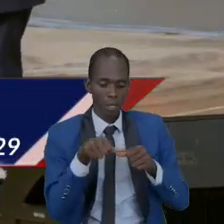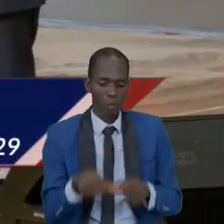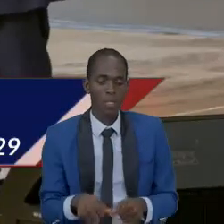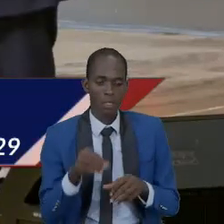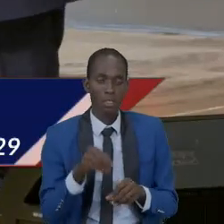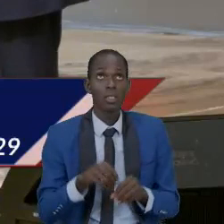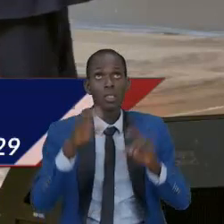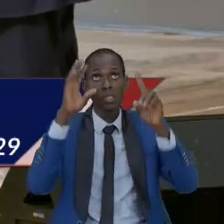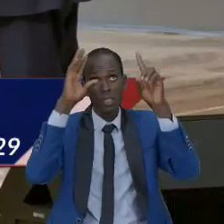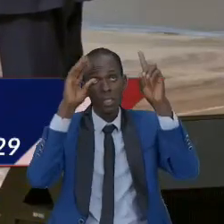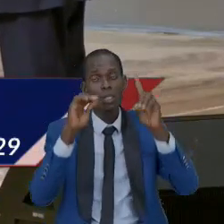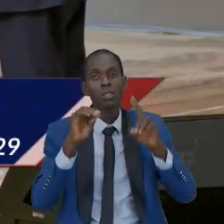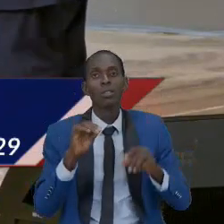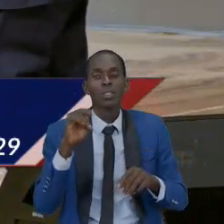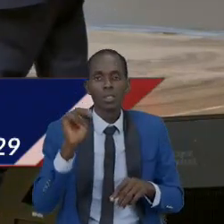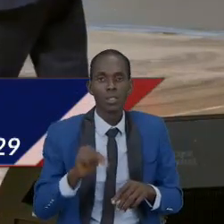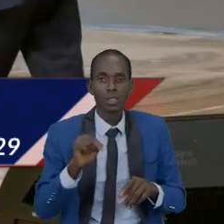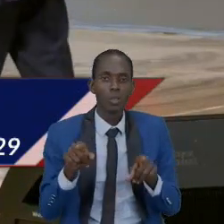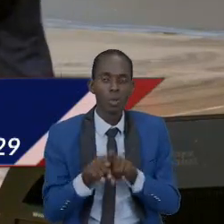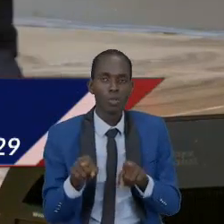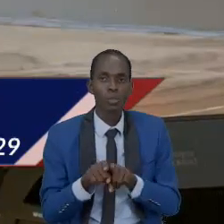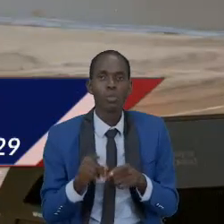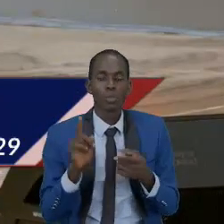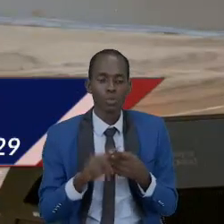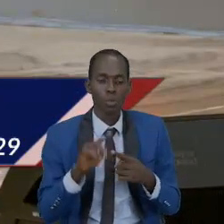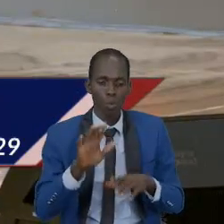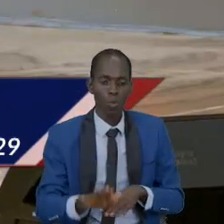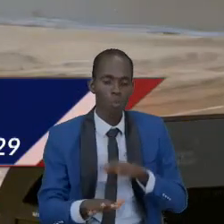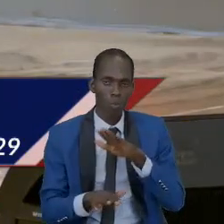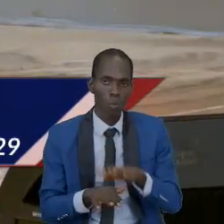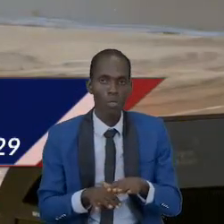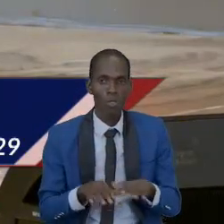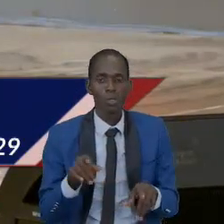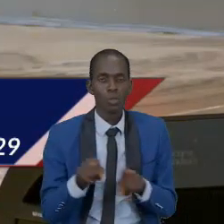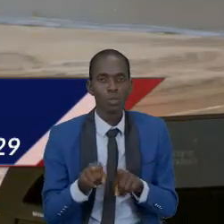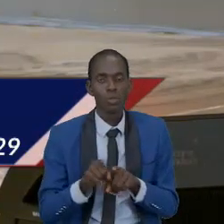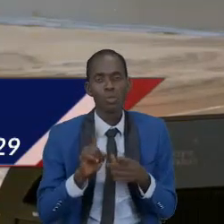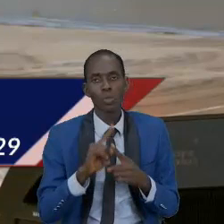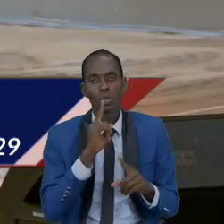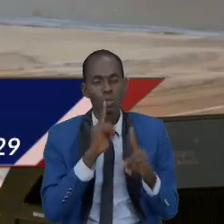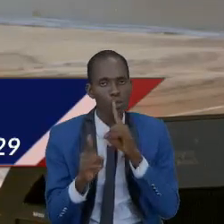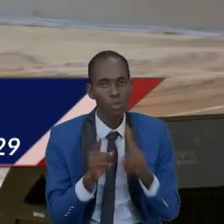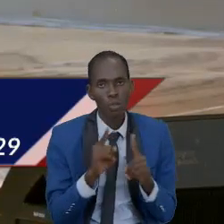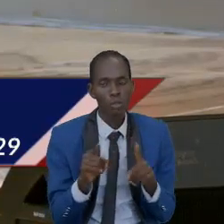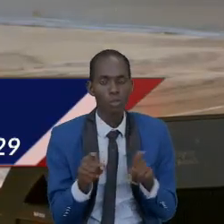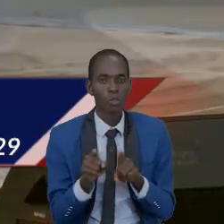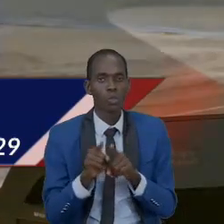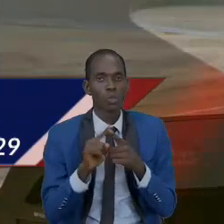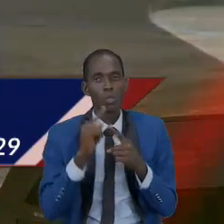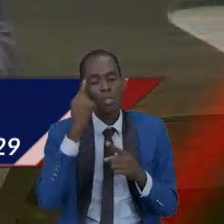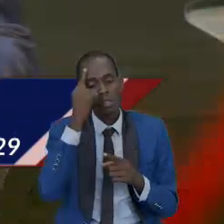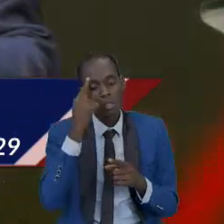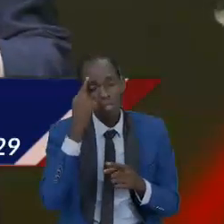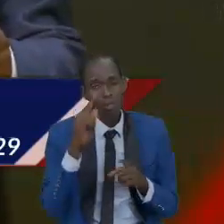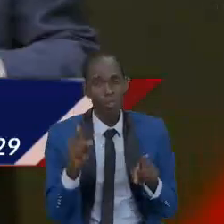him, ought also so to walk, so to talk, so to think, so